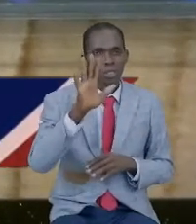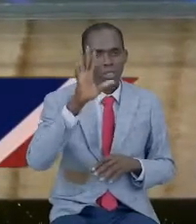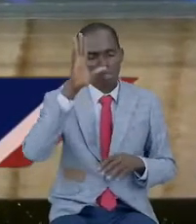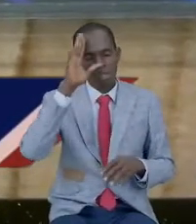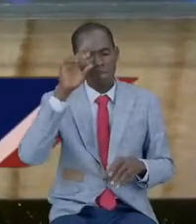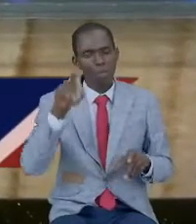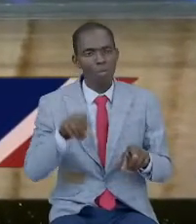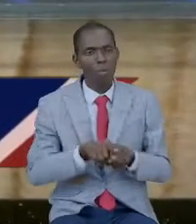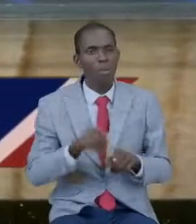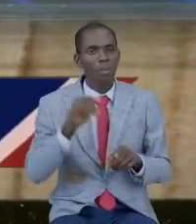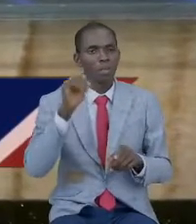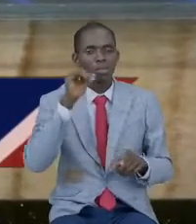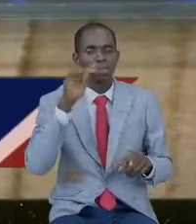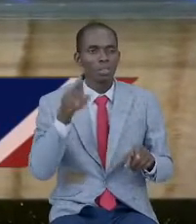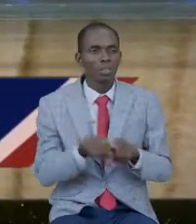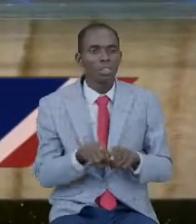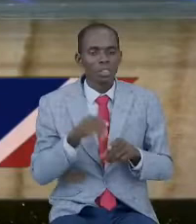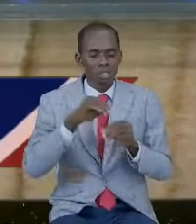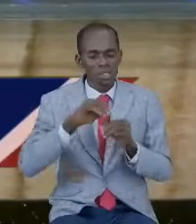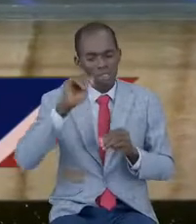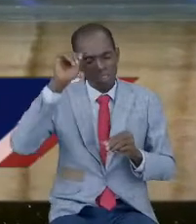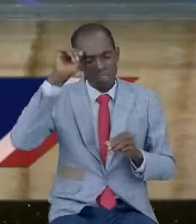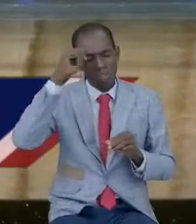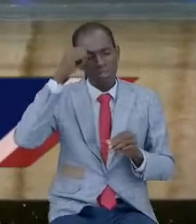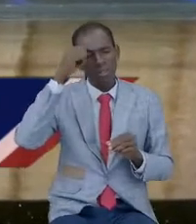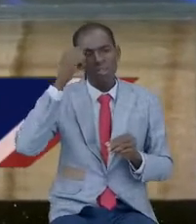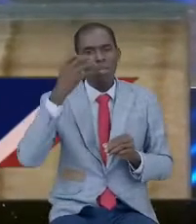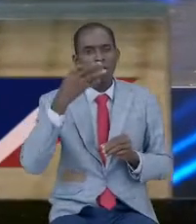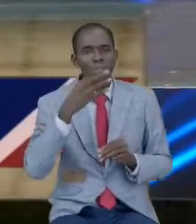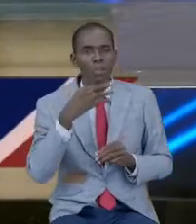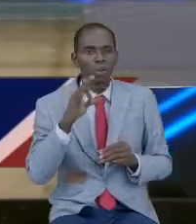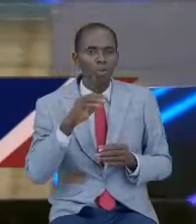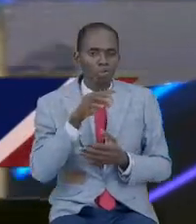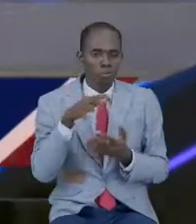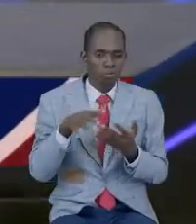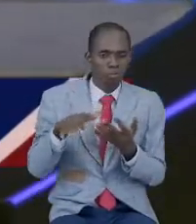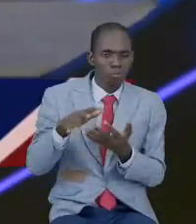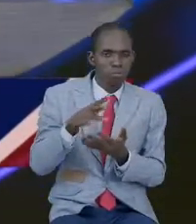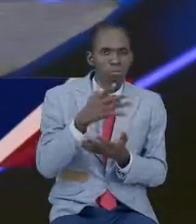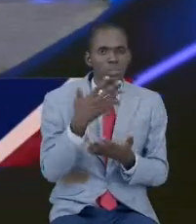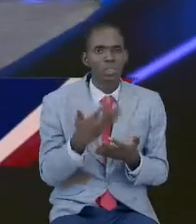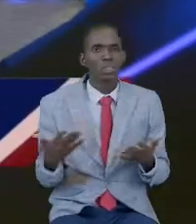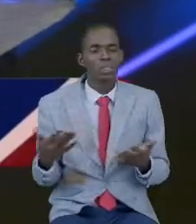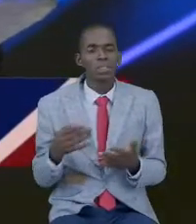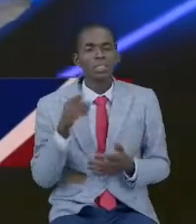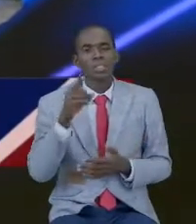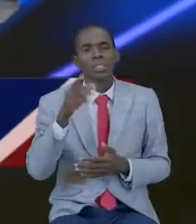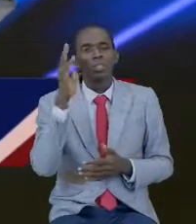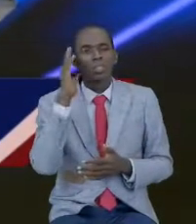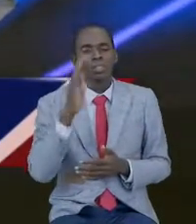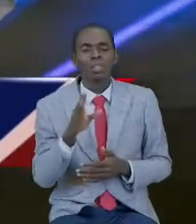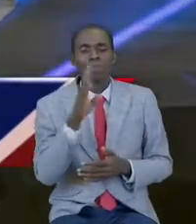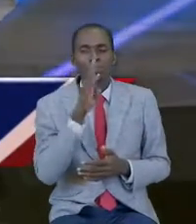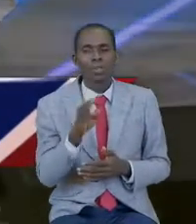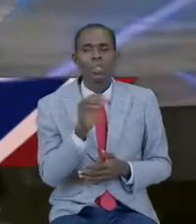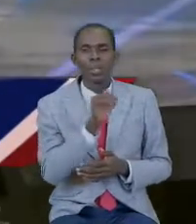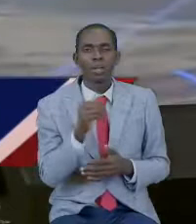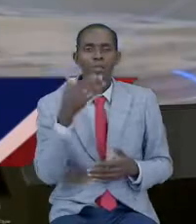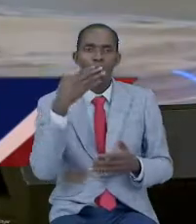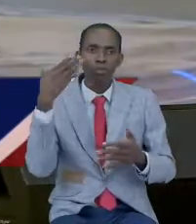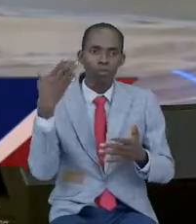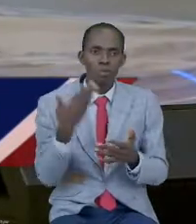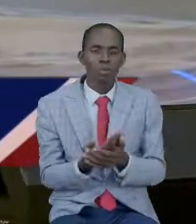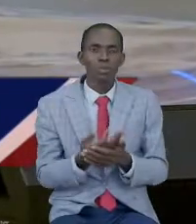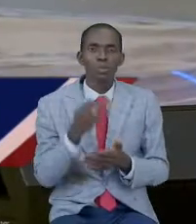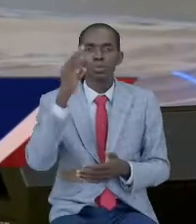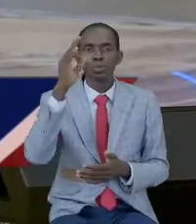remembrance of these things, thou shalt be a good minister